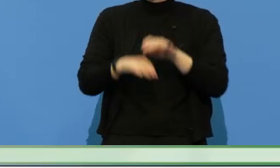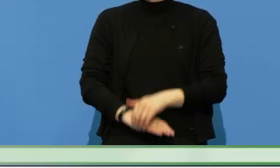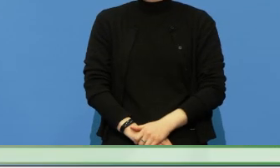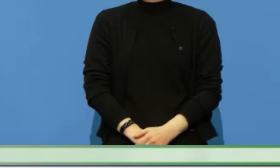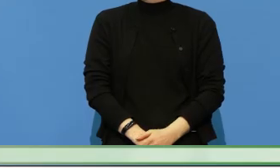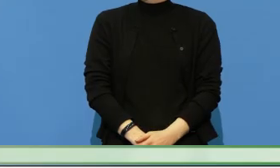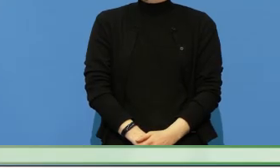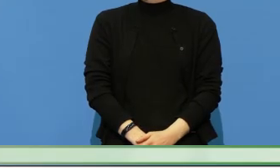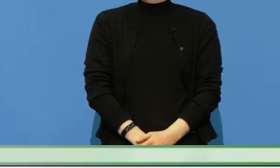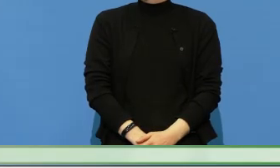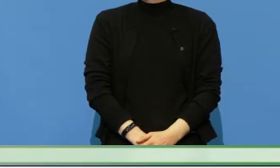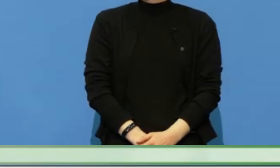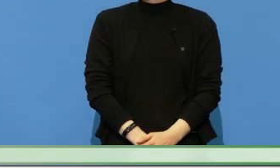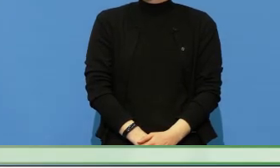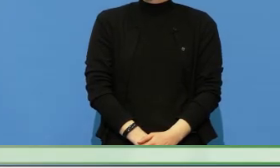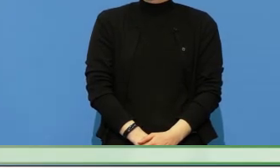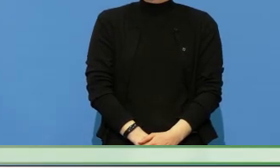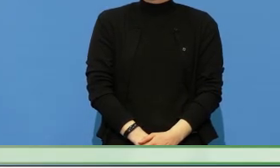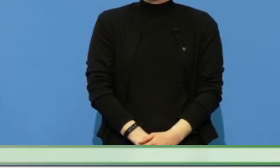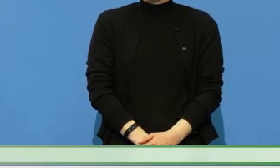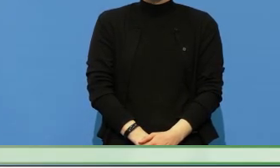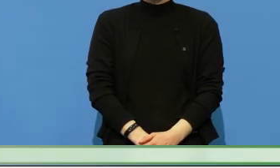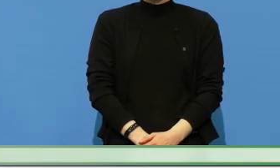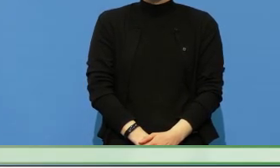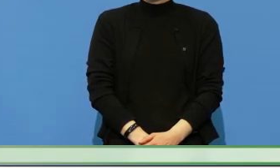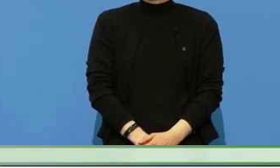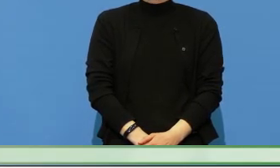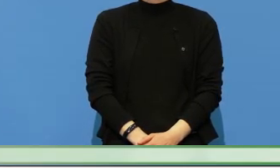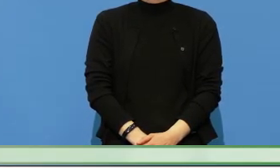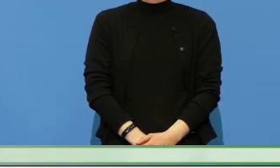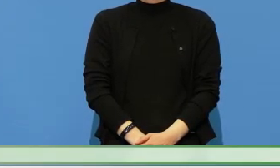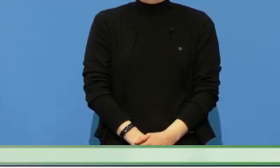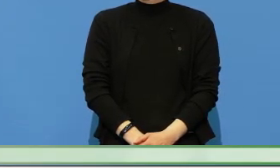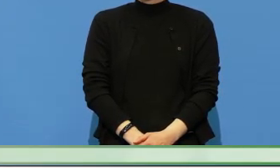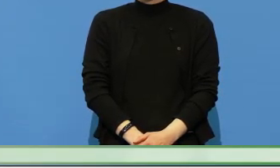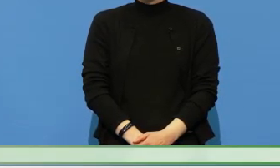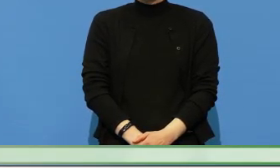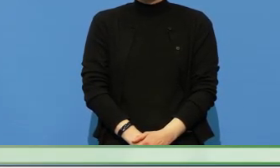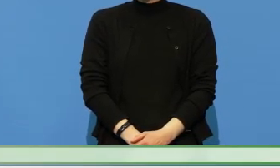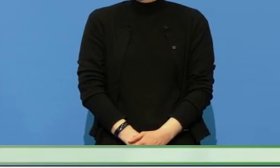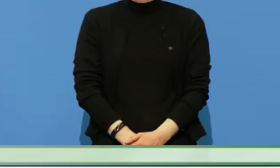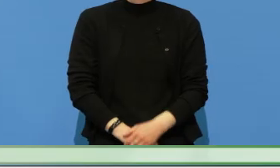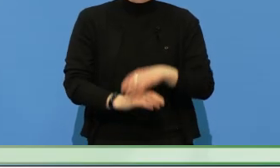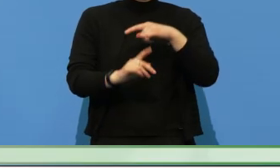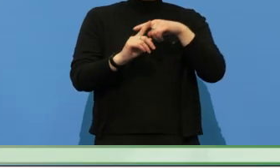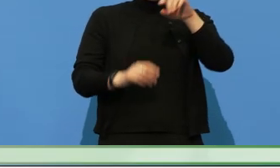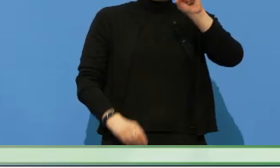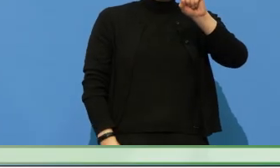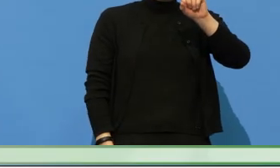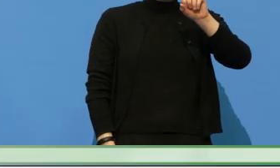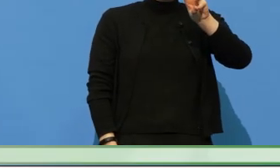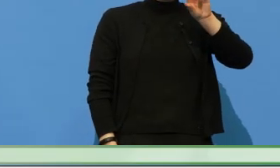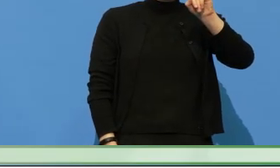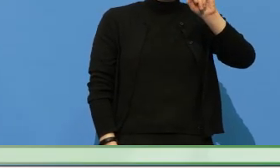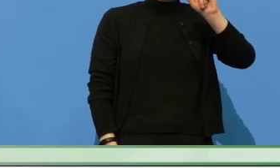new information about changing places, for example, or wayfinding. It was developed during these years.